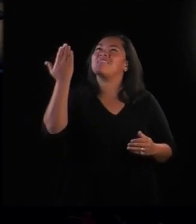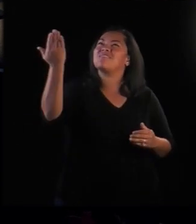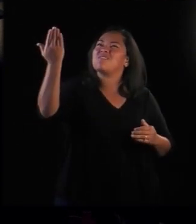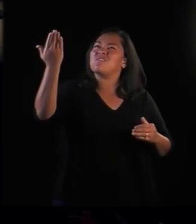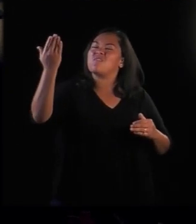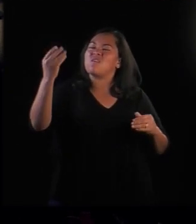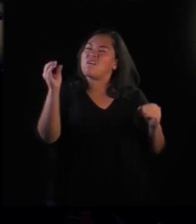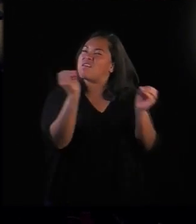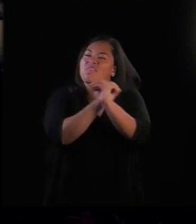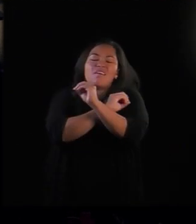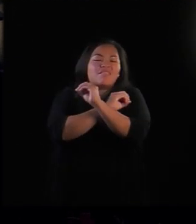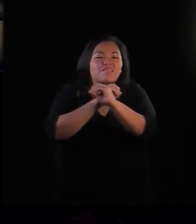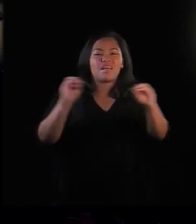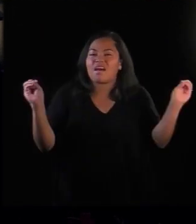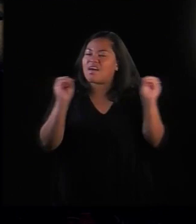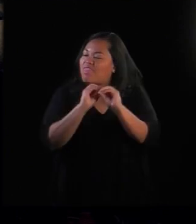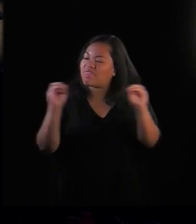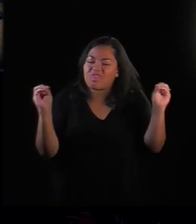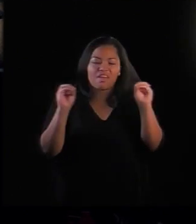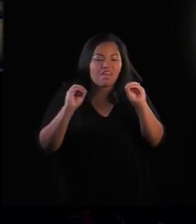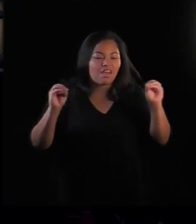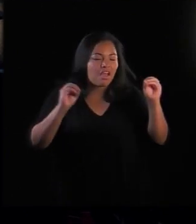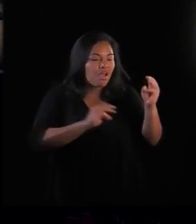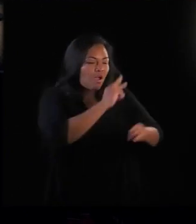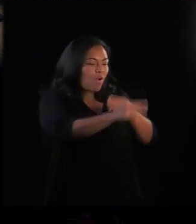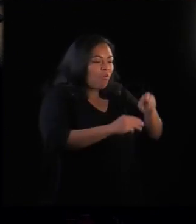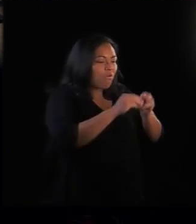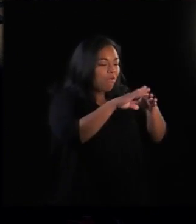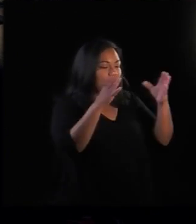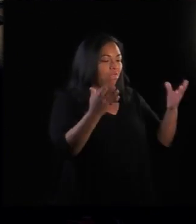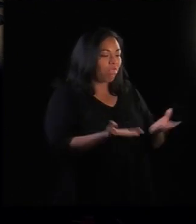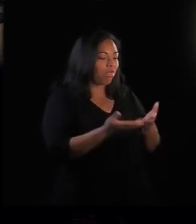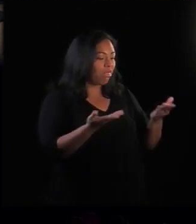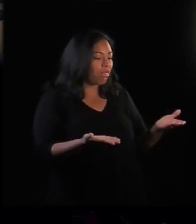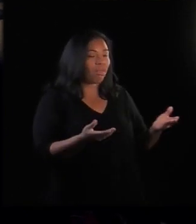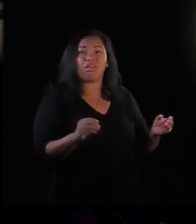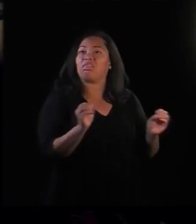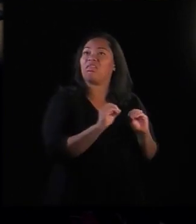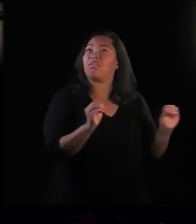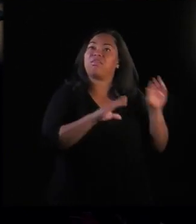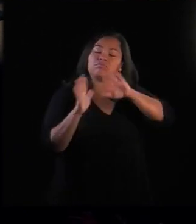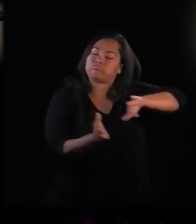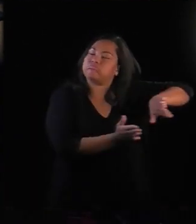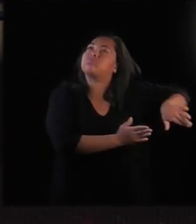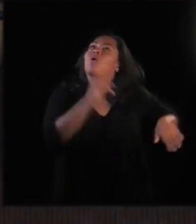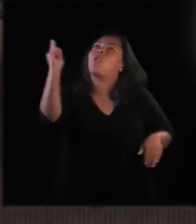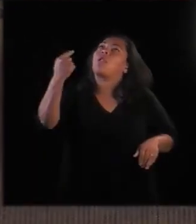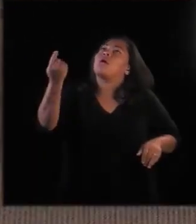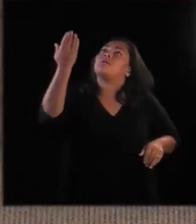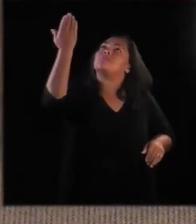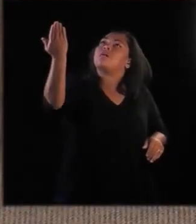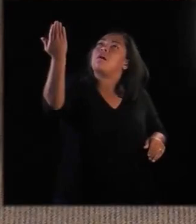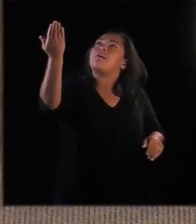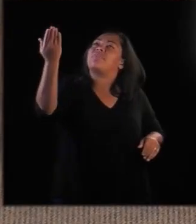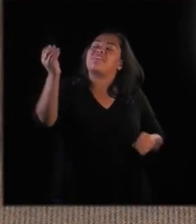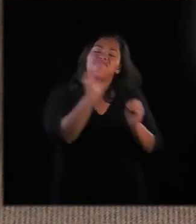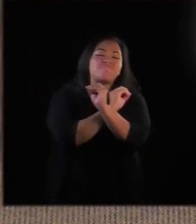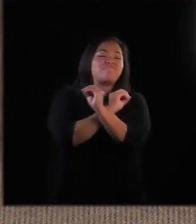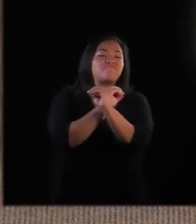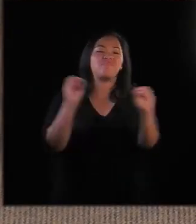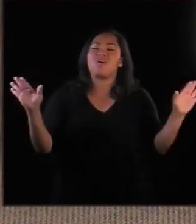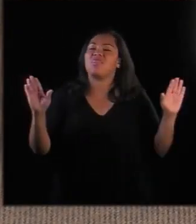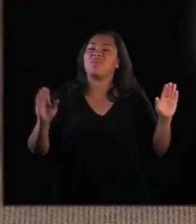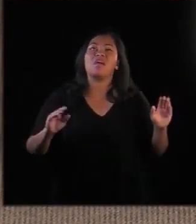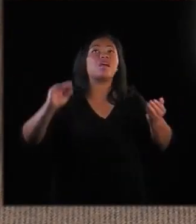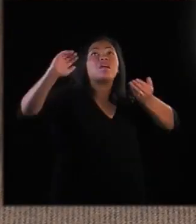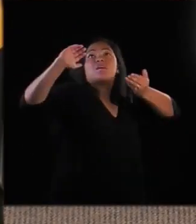better than you. There's nothing better than you, Lord. There's nothing,